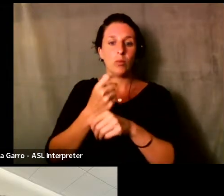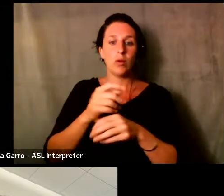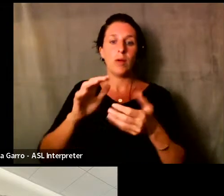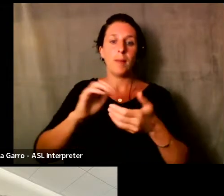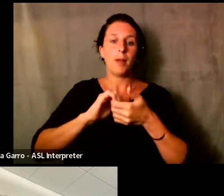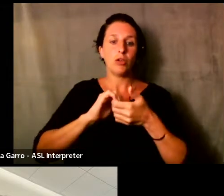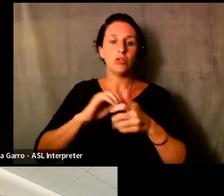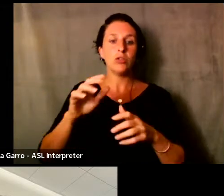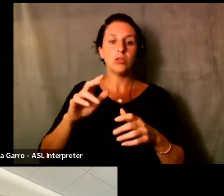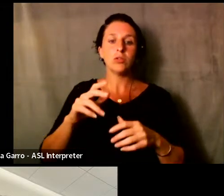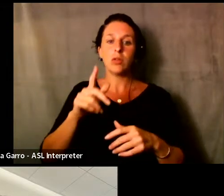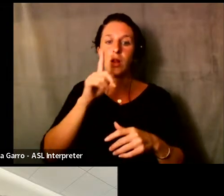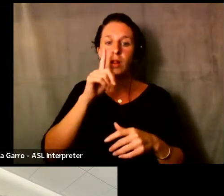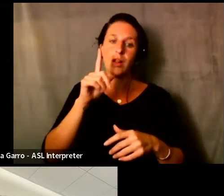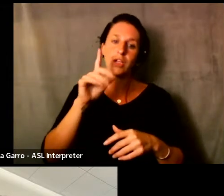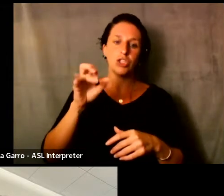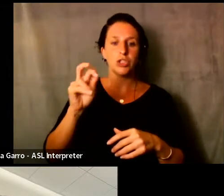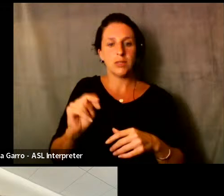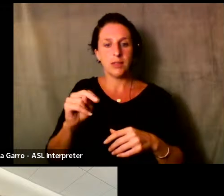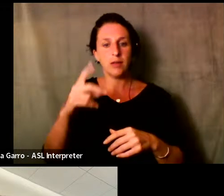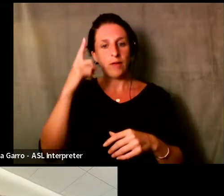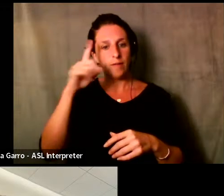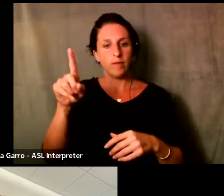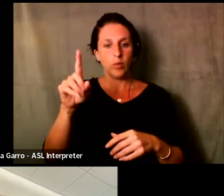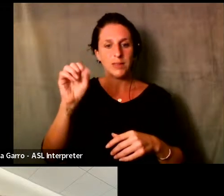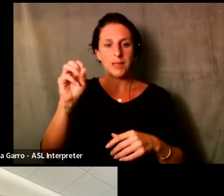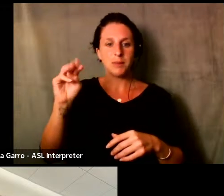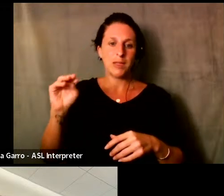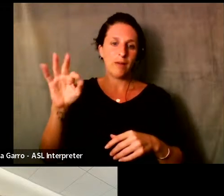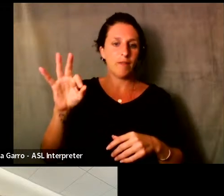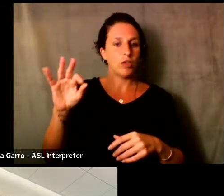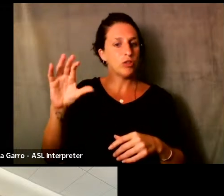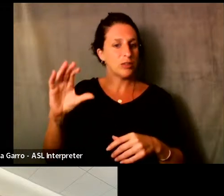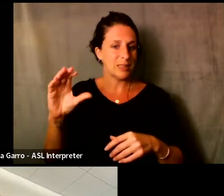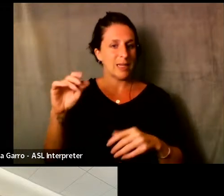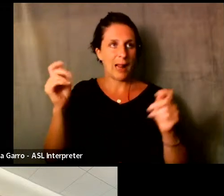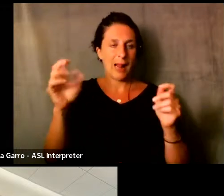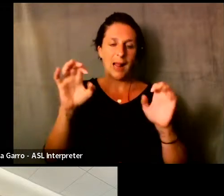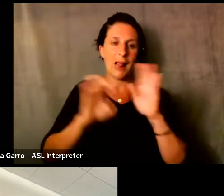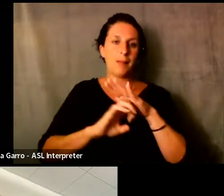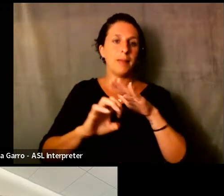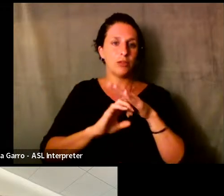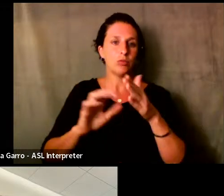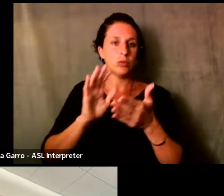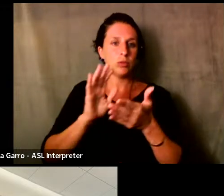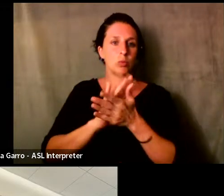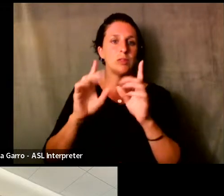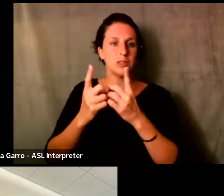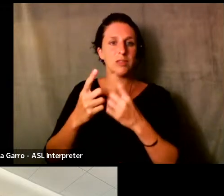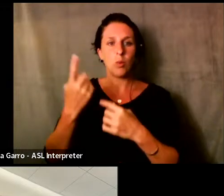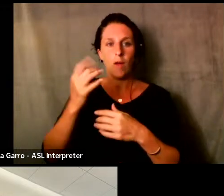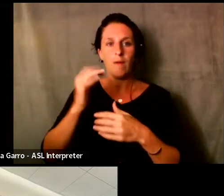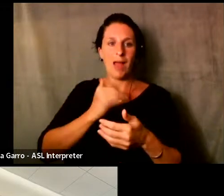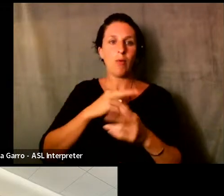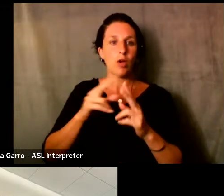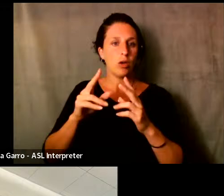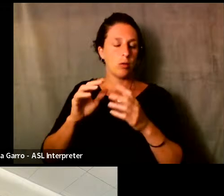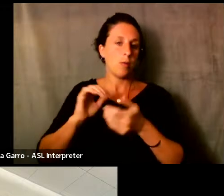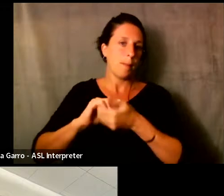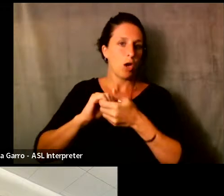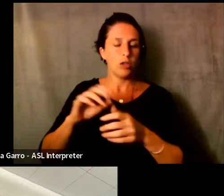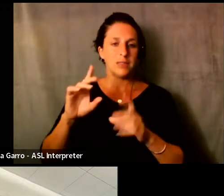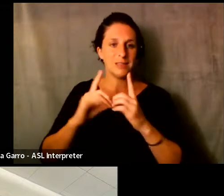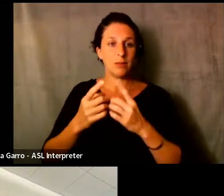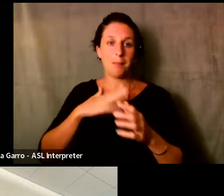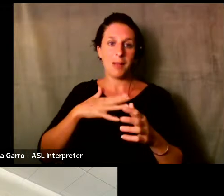for the San Mateo Foster City Elementary School District, one of our partner districts. This is my second time attending, and